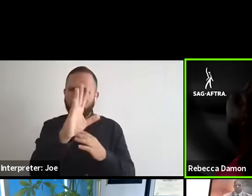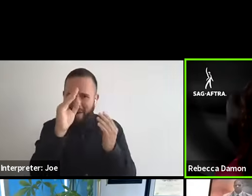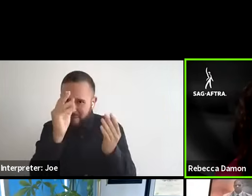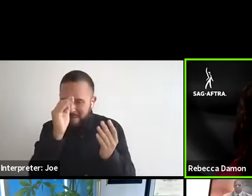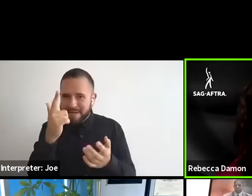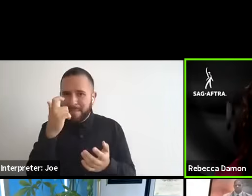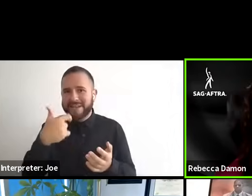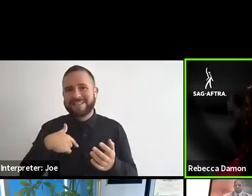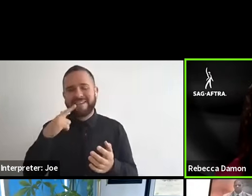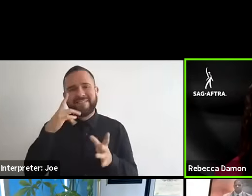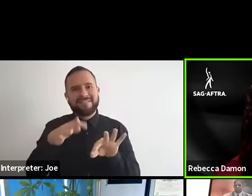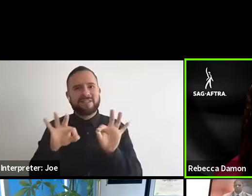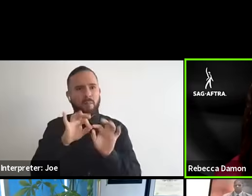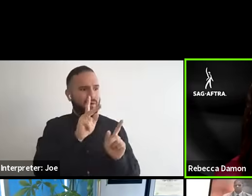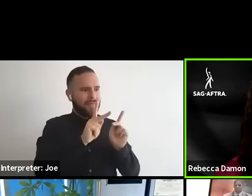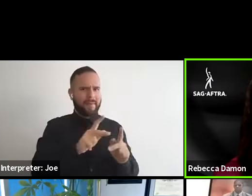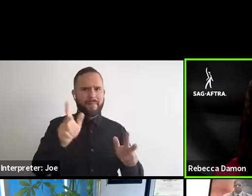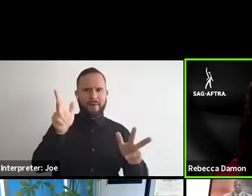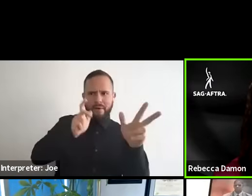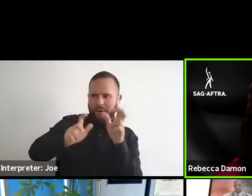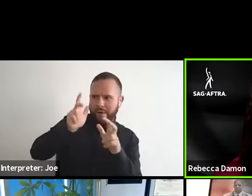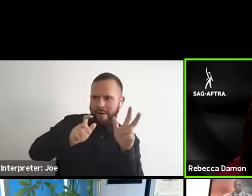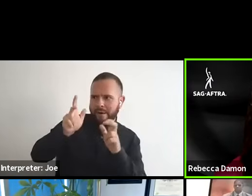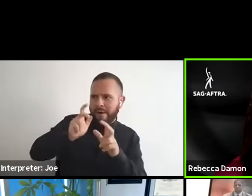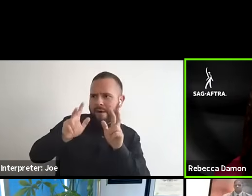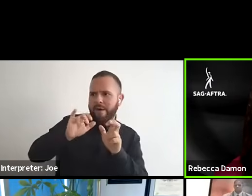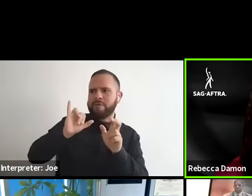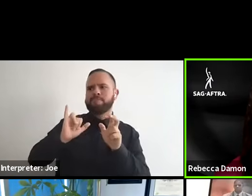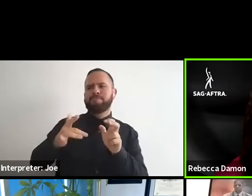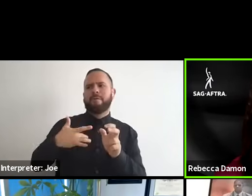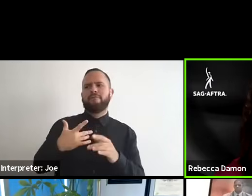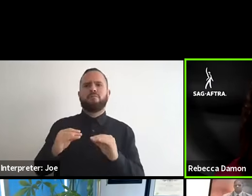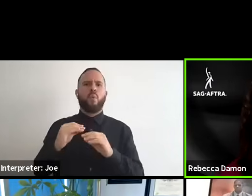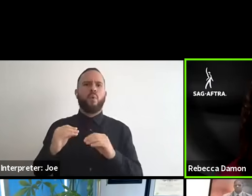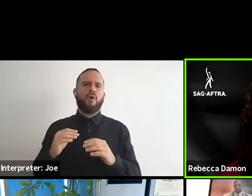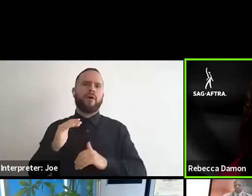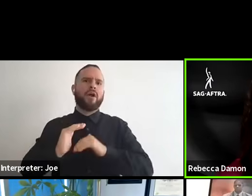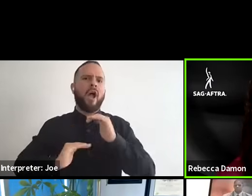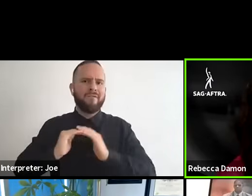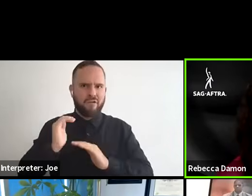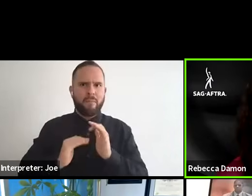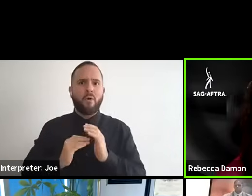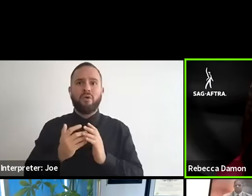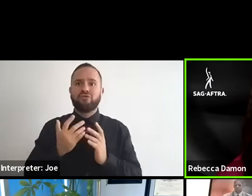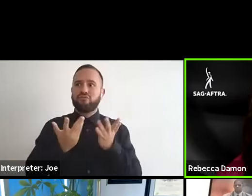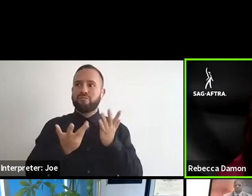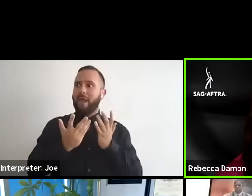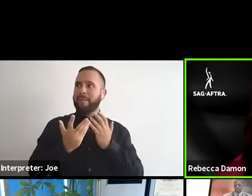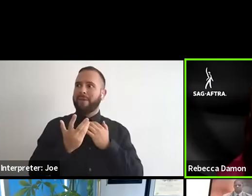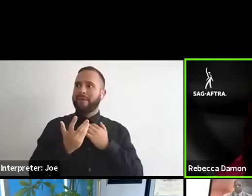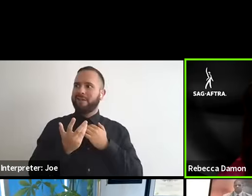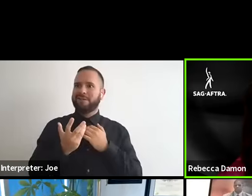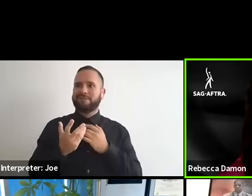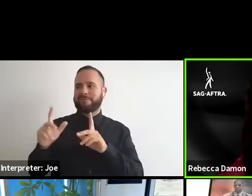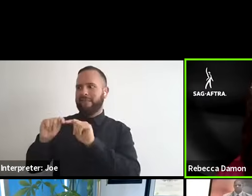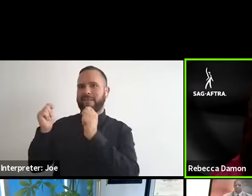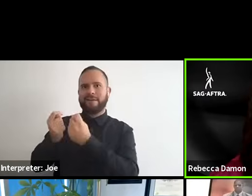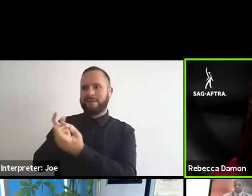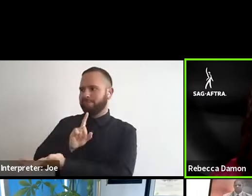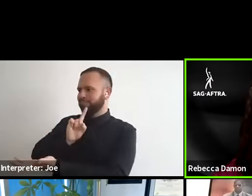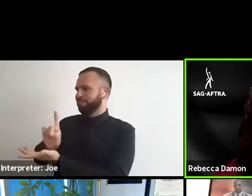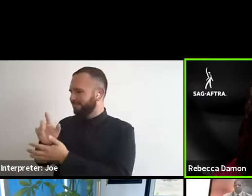being able to hear this gets them, you know, they feel more comfortable having both the empowering conversations and occasionally the tough ones. Communication is